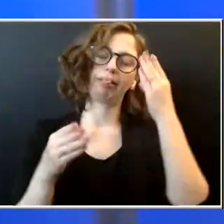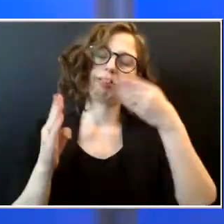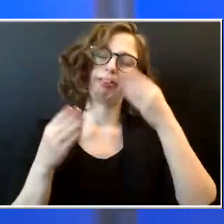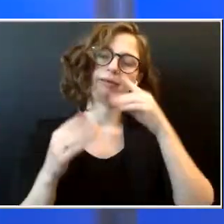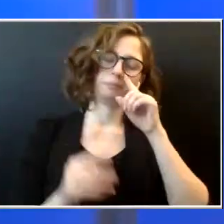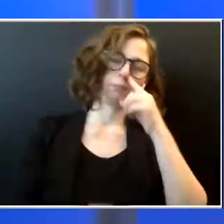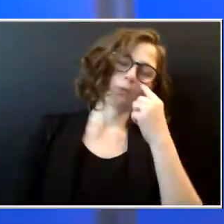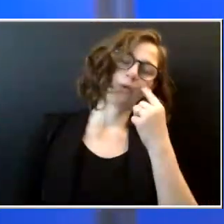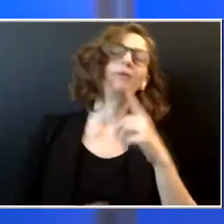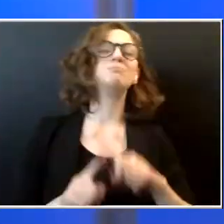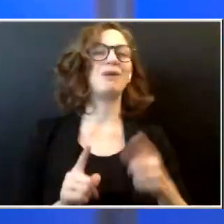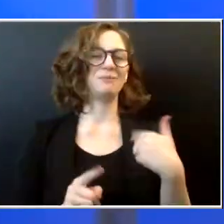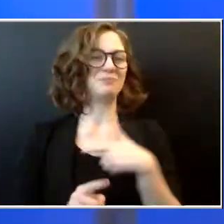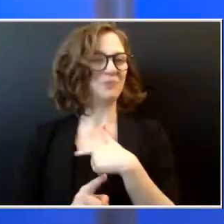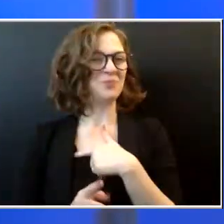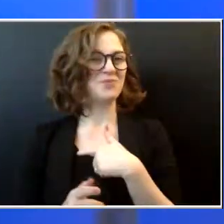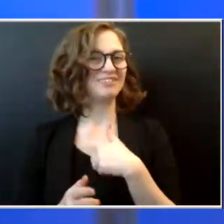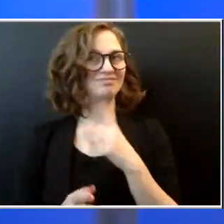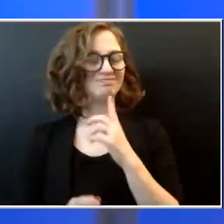study,